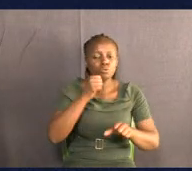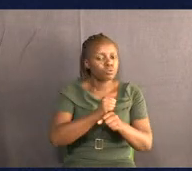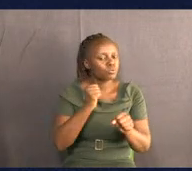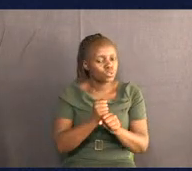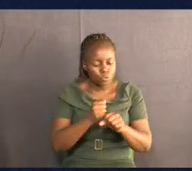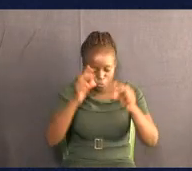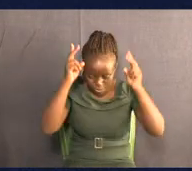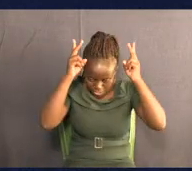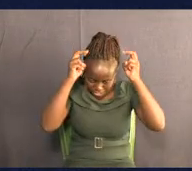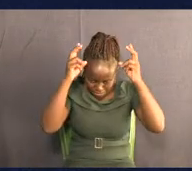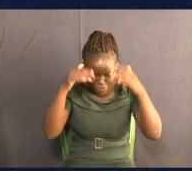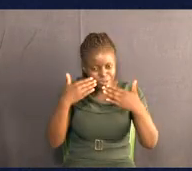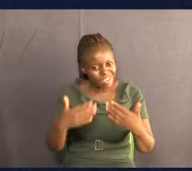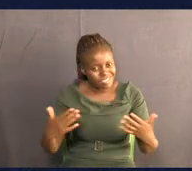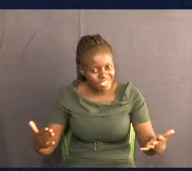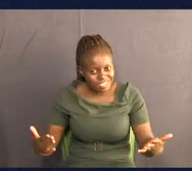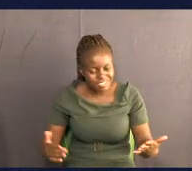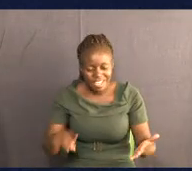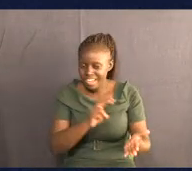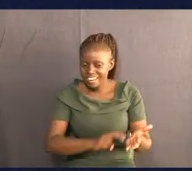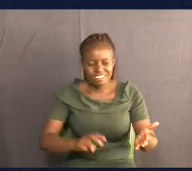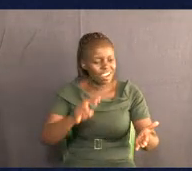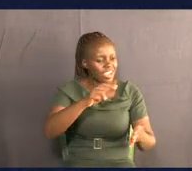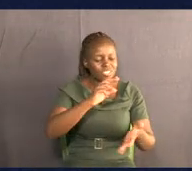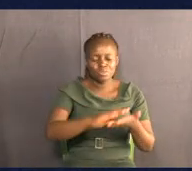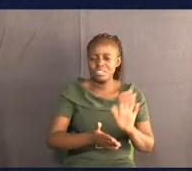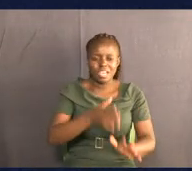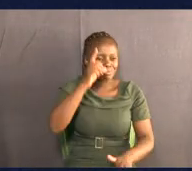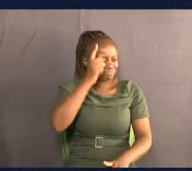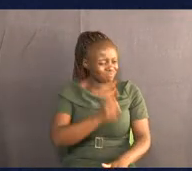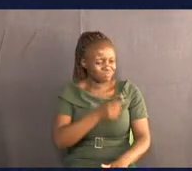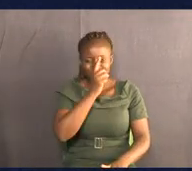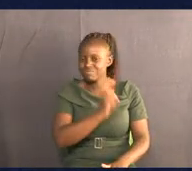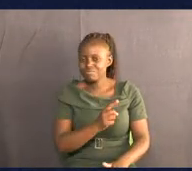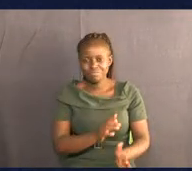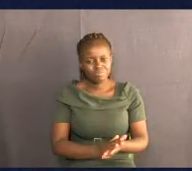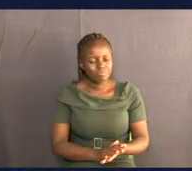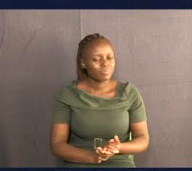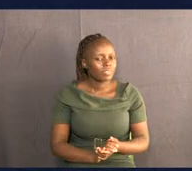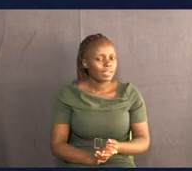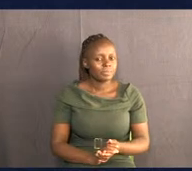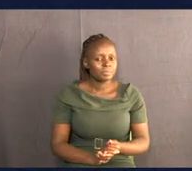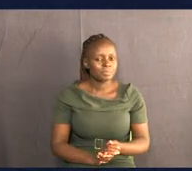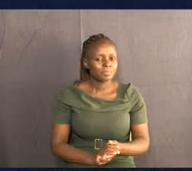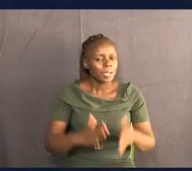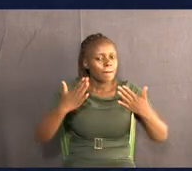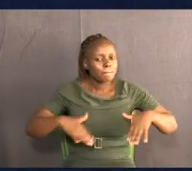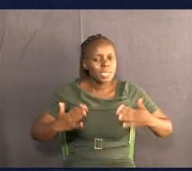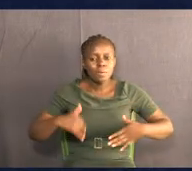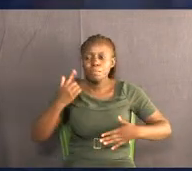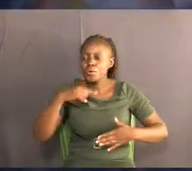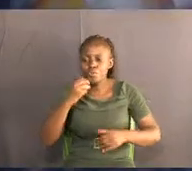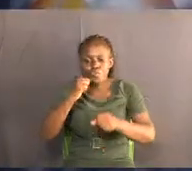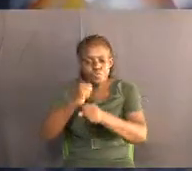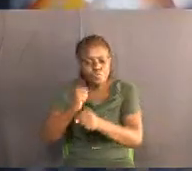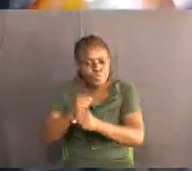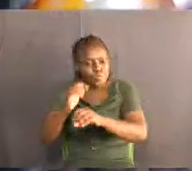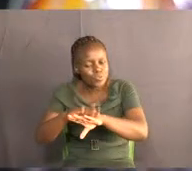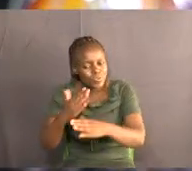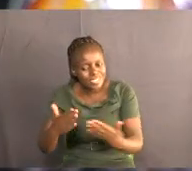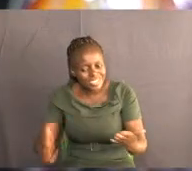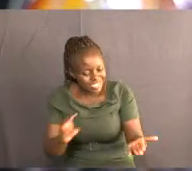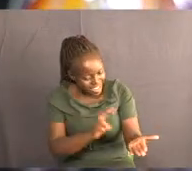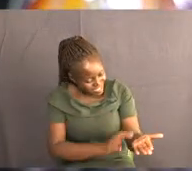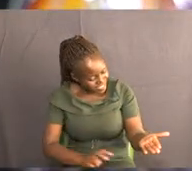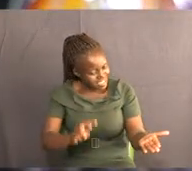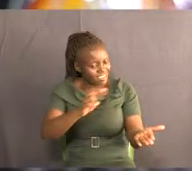to be condemned. In other words, in another version, ESV version, he says that those who have done good will resurrect to